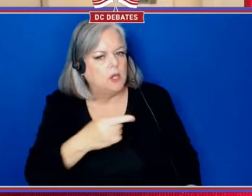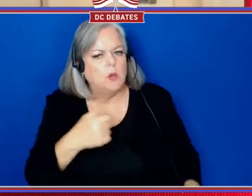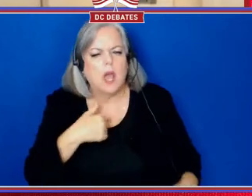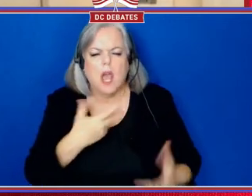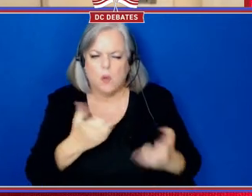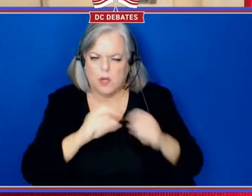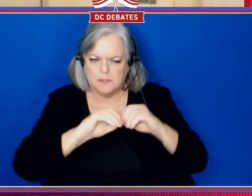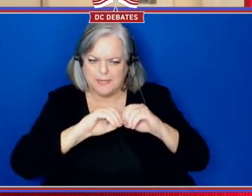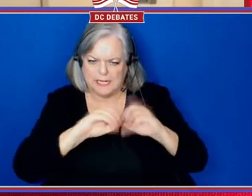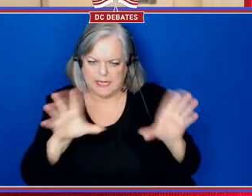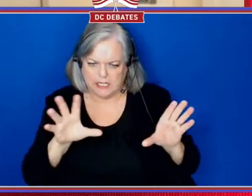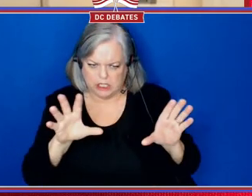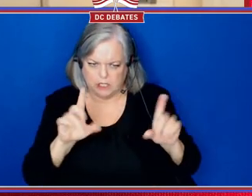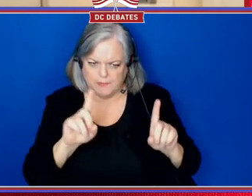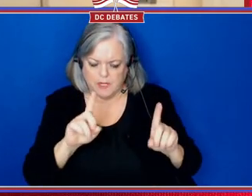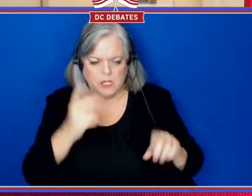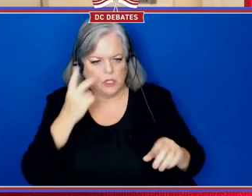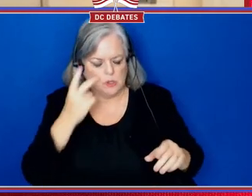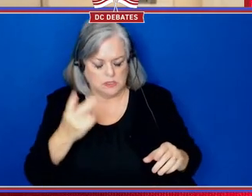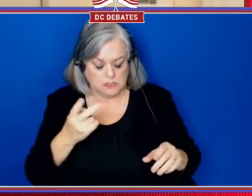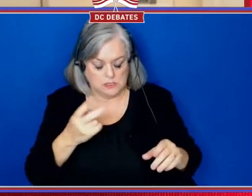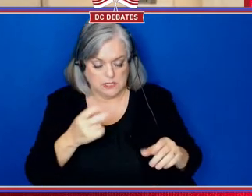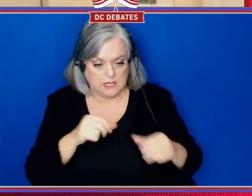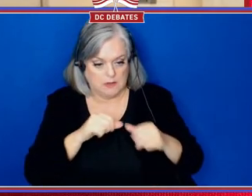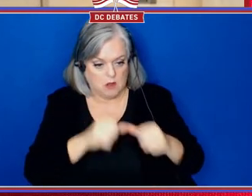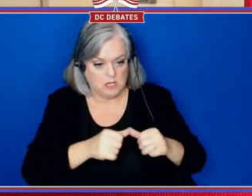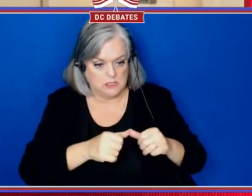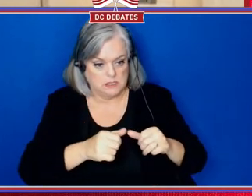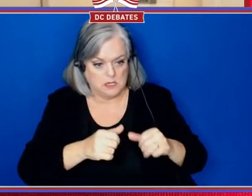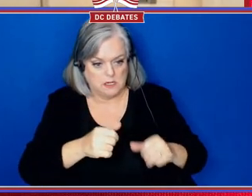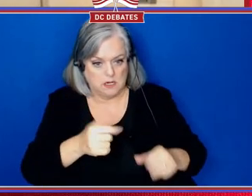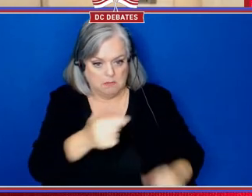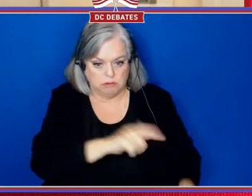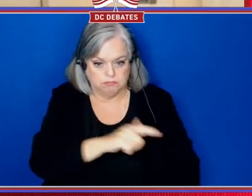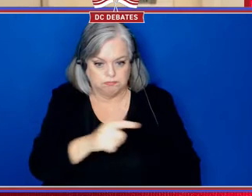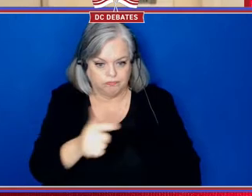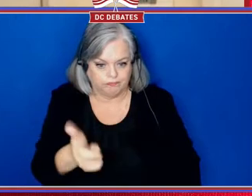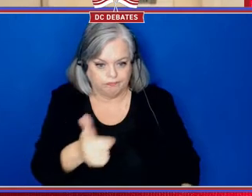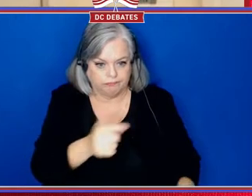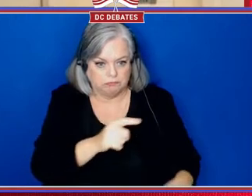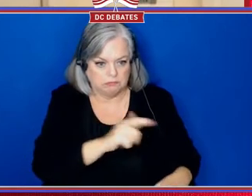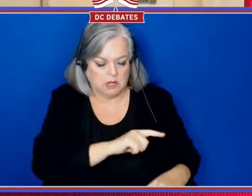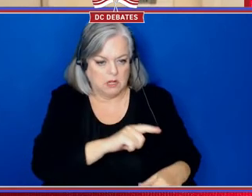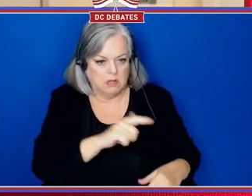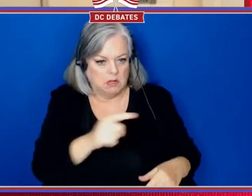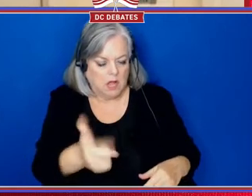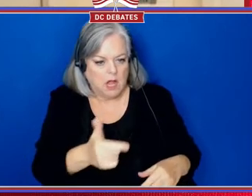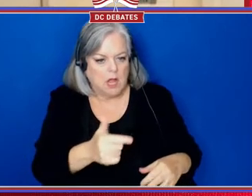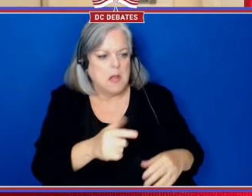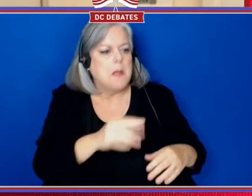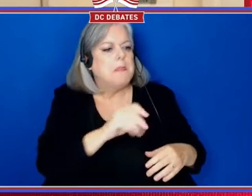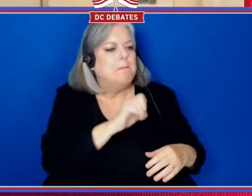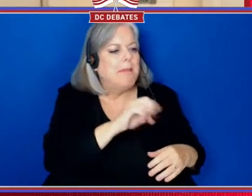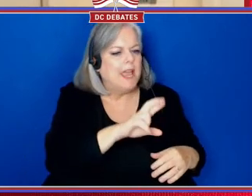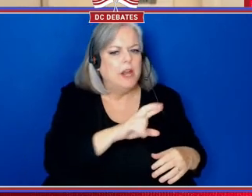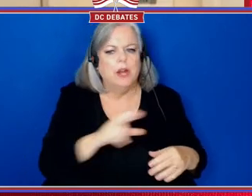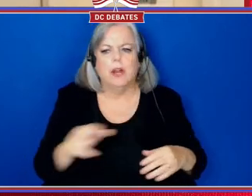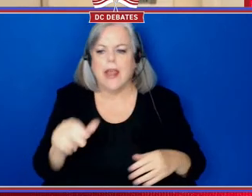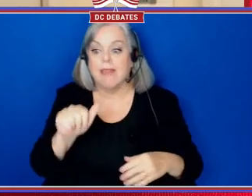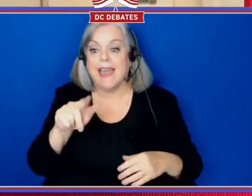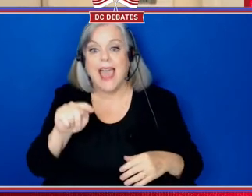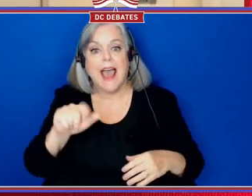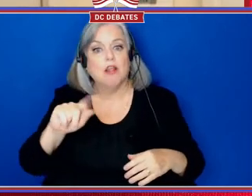the constant back and forth between the mayor and the at-large council member. This is exactly why we do not